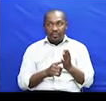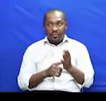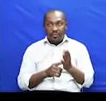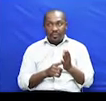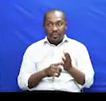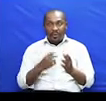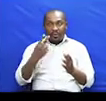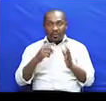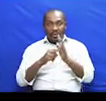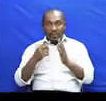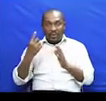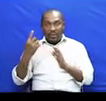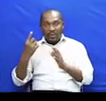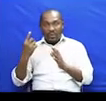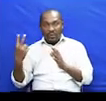volume?